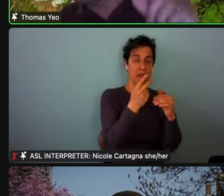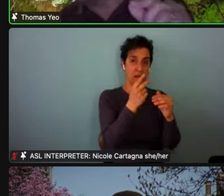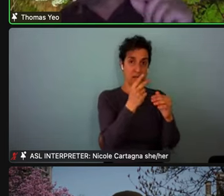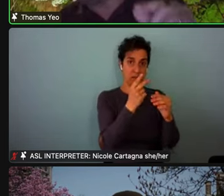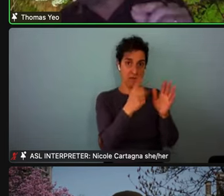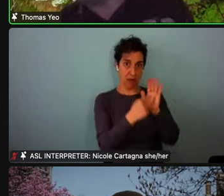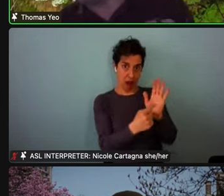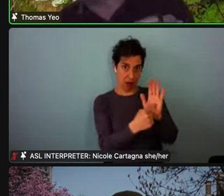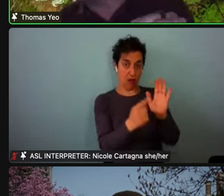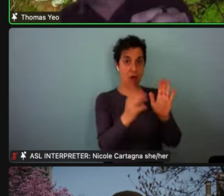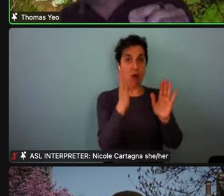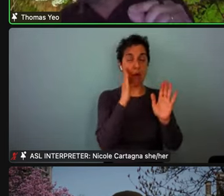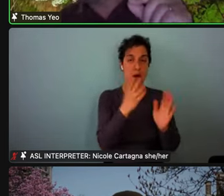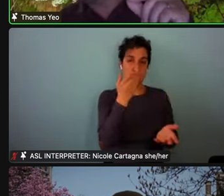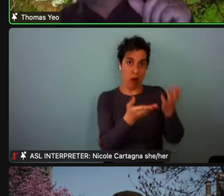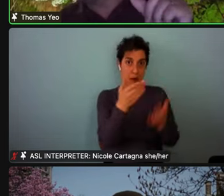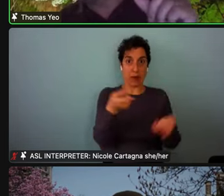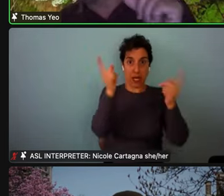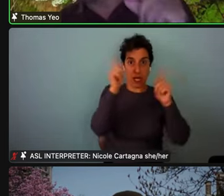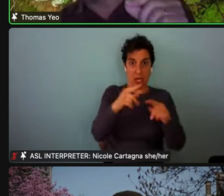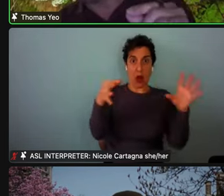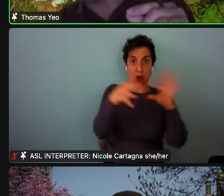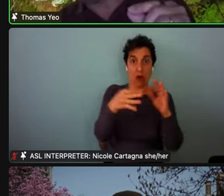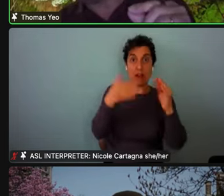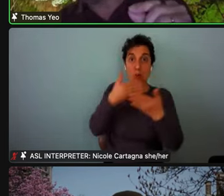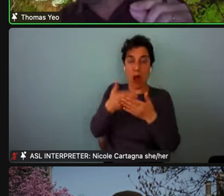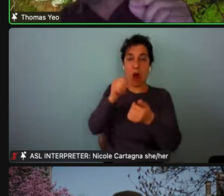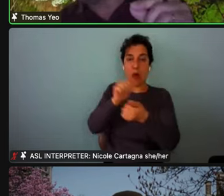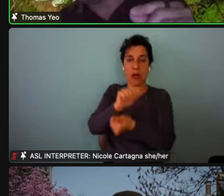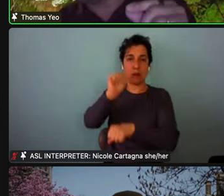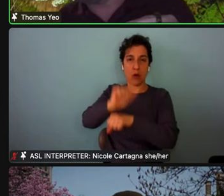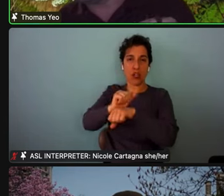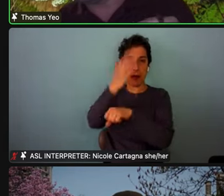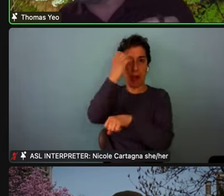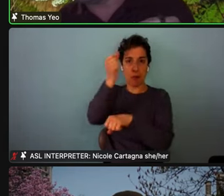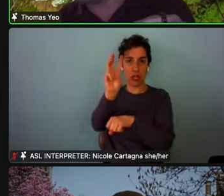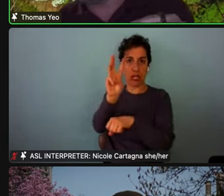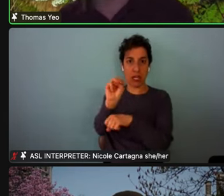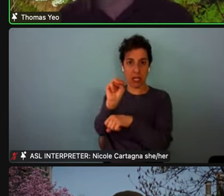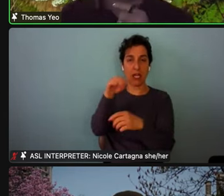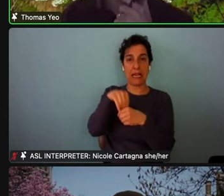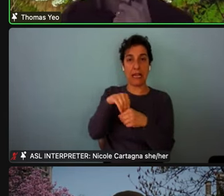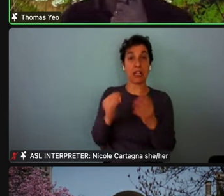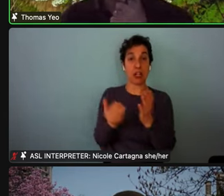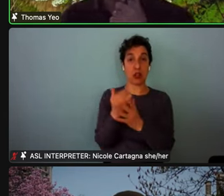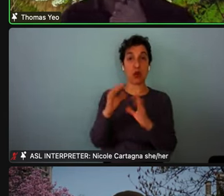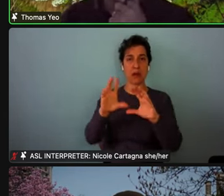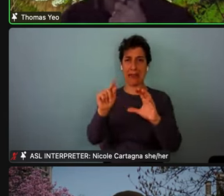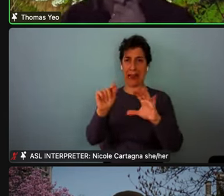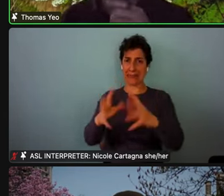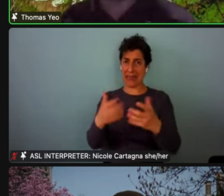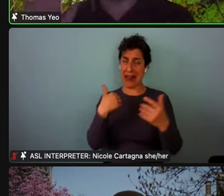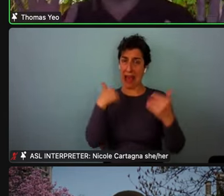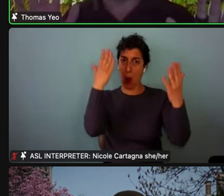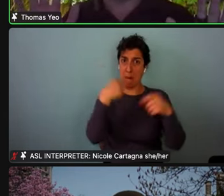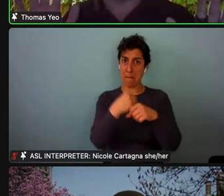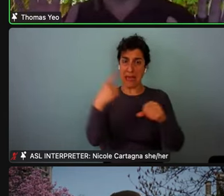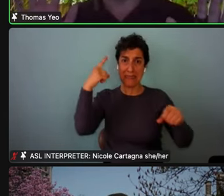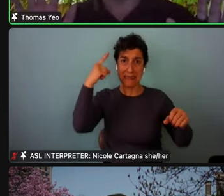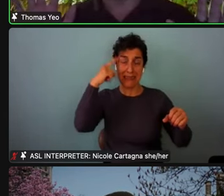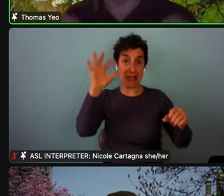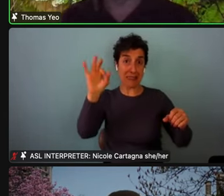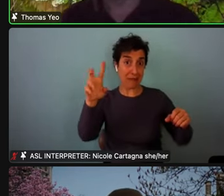probably correlate pretty well with working memory in the new data set. I hope that makes sense, Fred. I mean, is